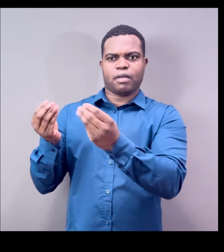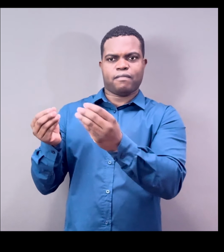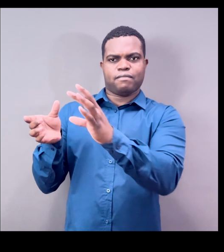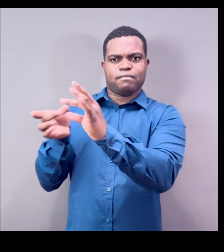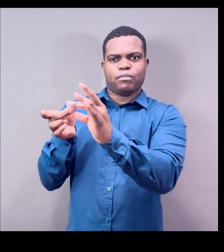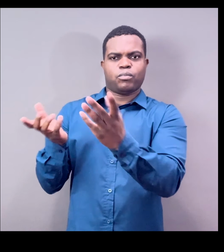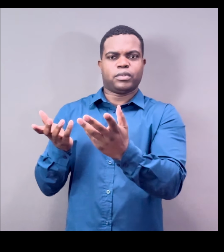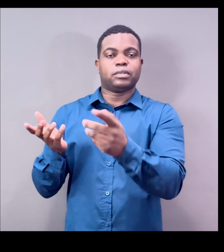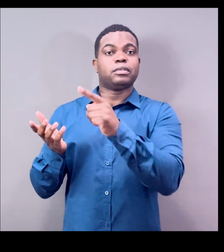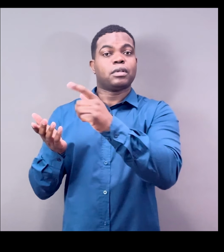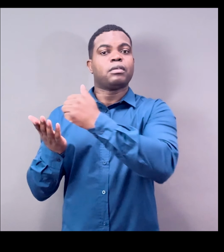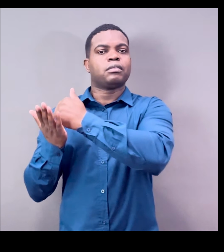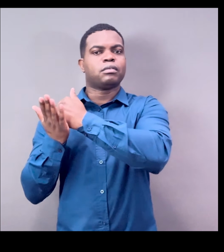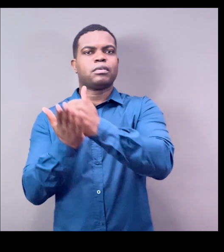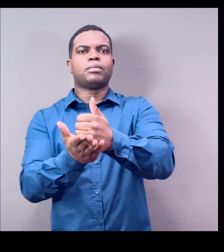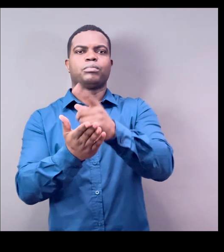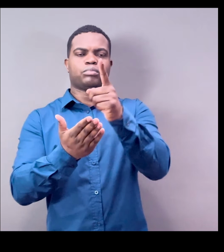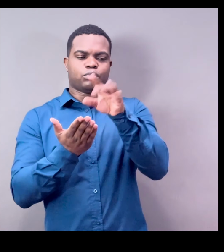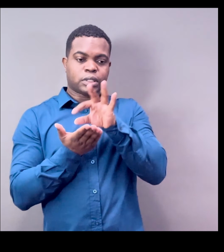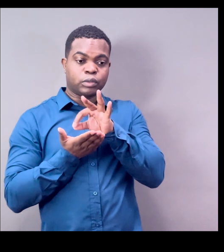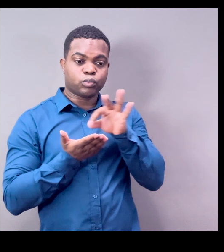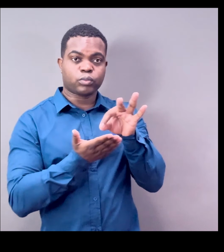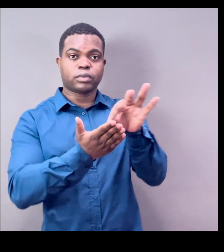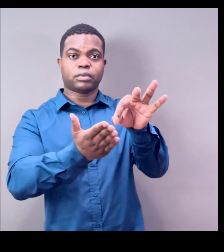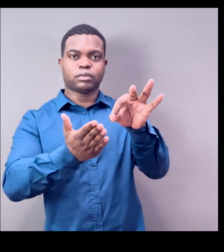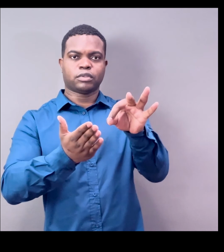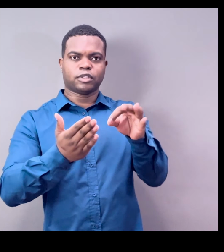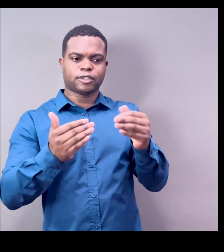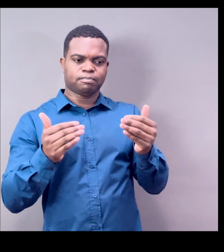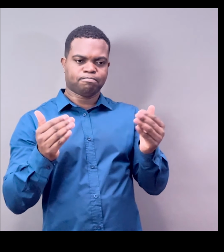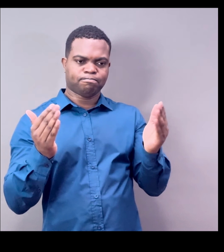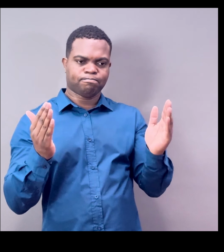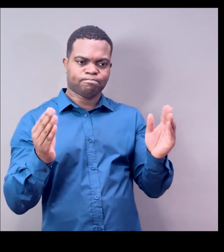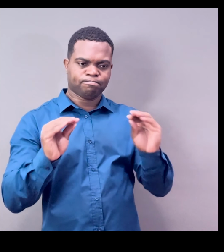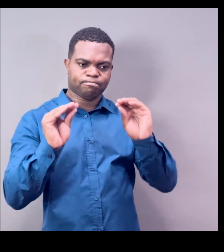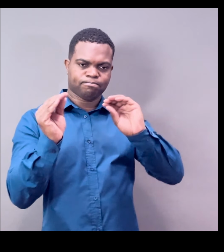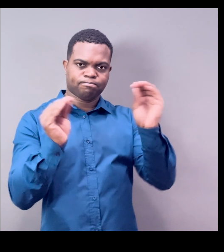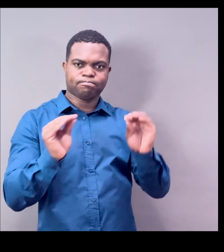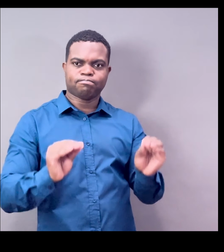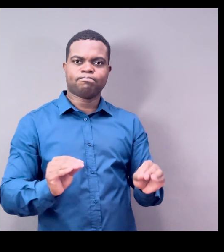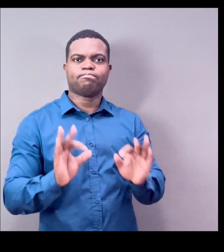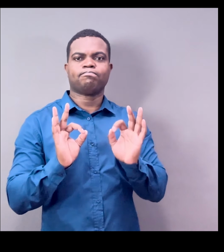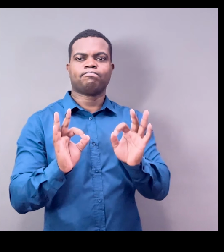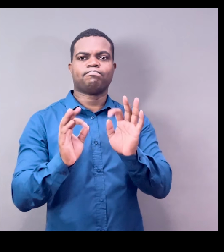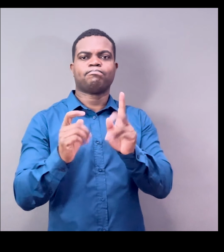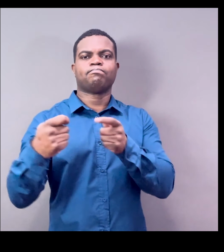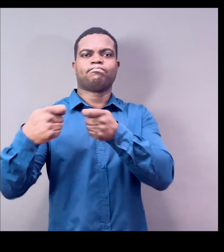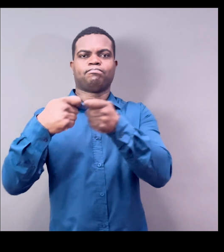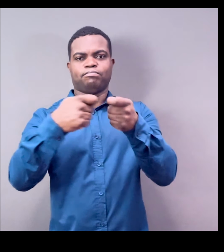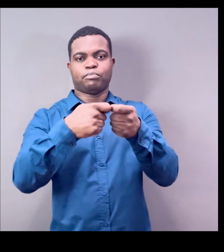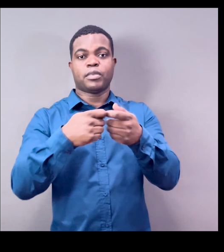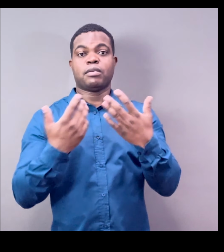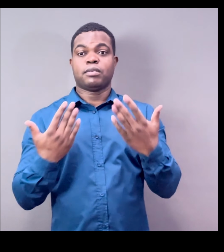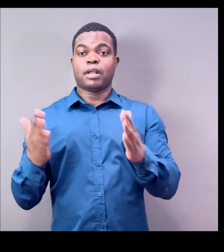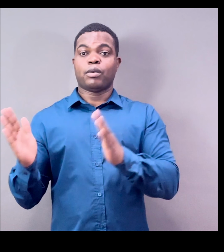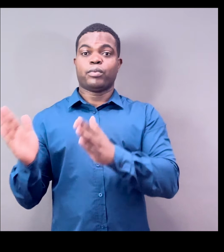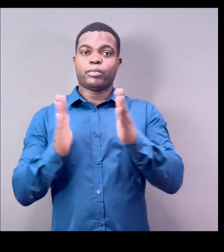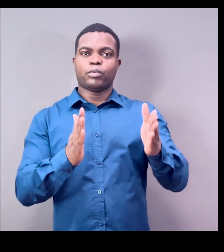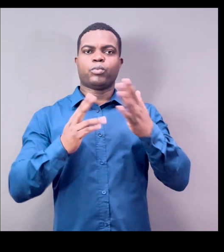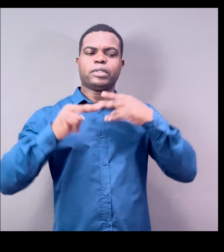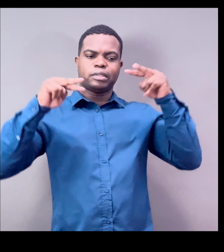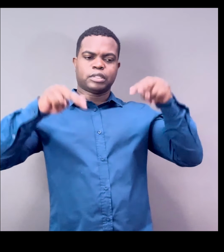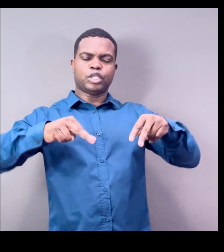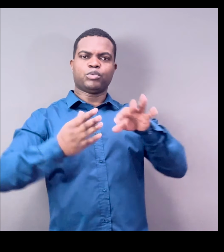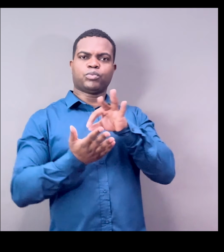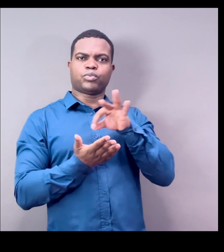enabling you to tailor engagement strategies accordingly. Now, let's look at the strategies you can employ